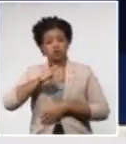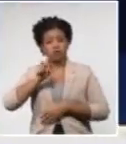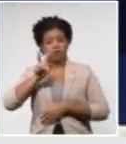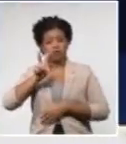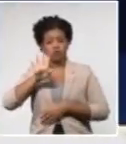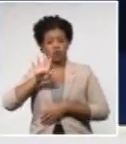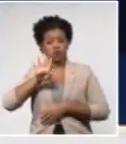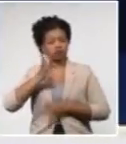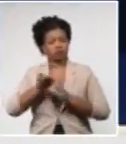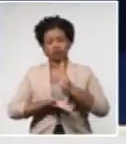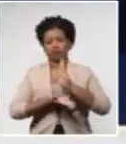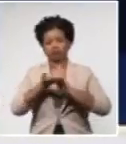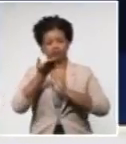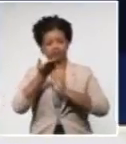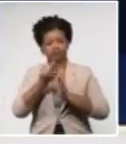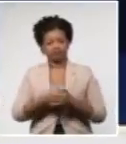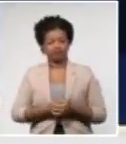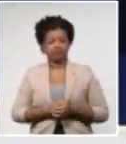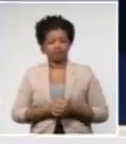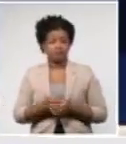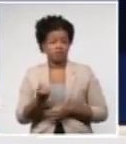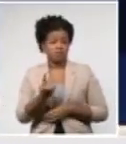region.